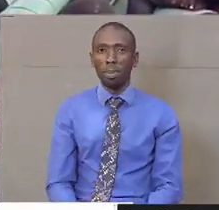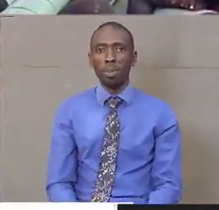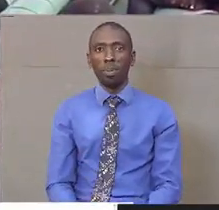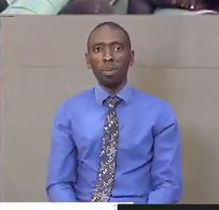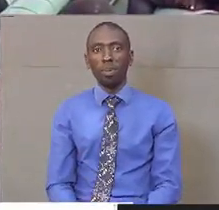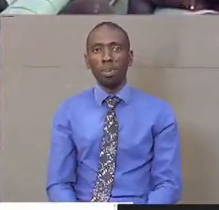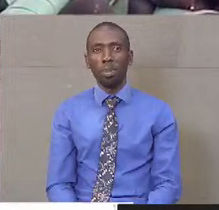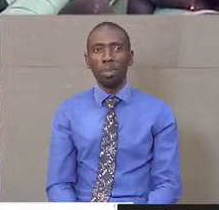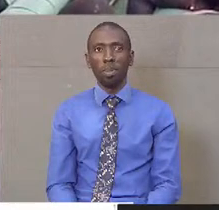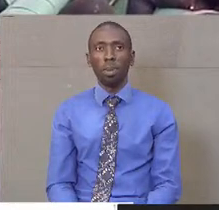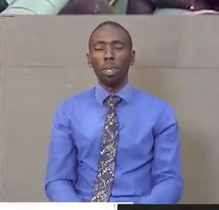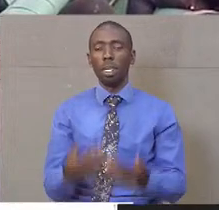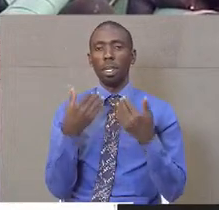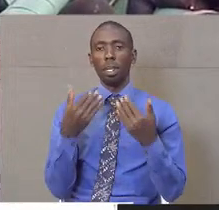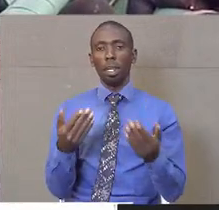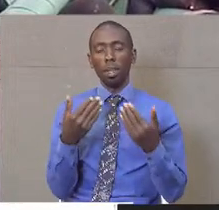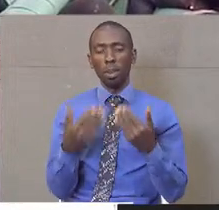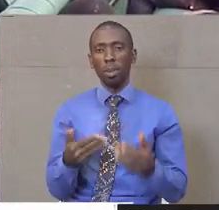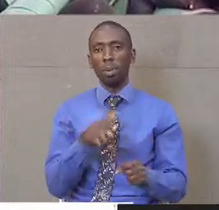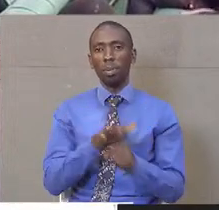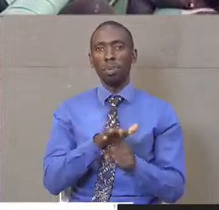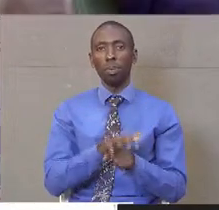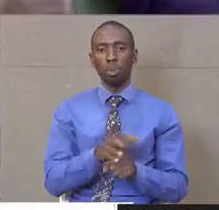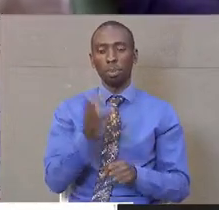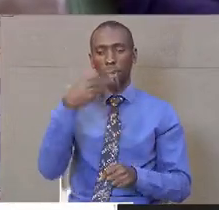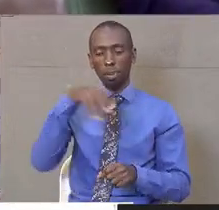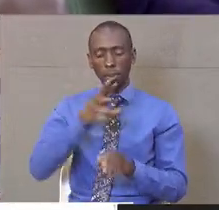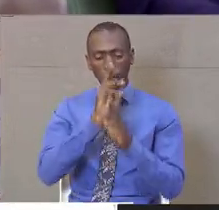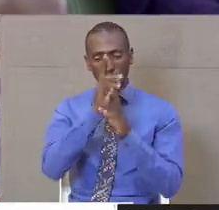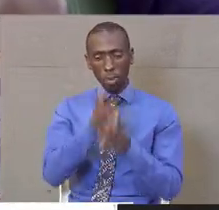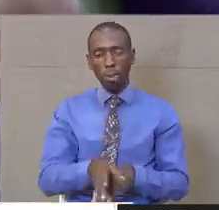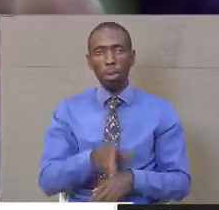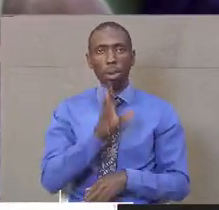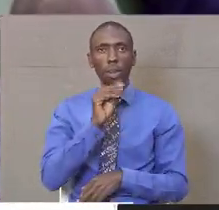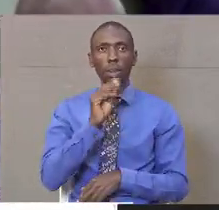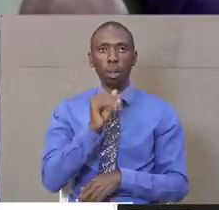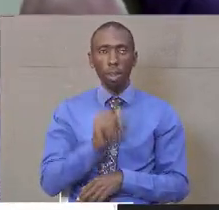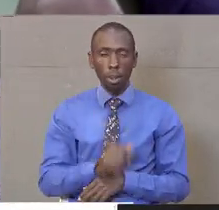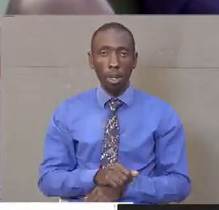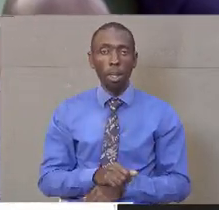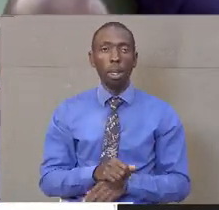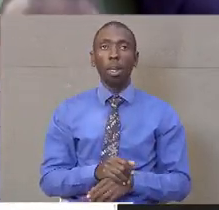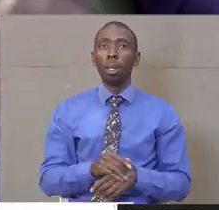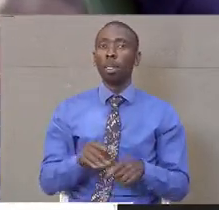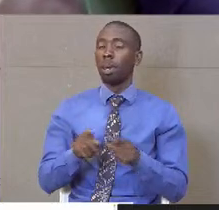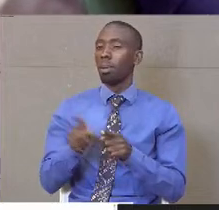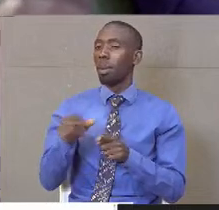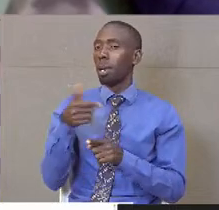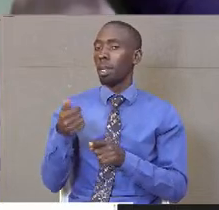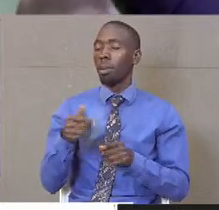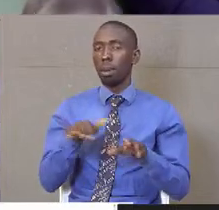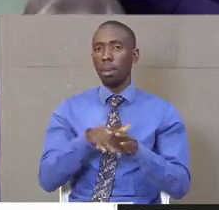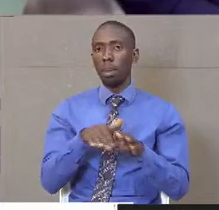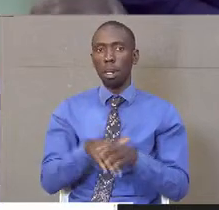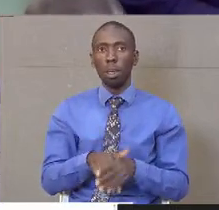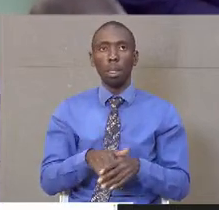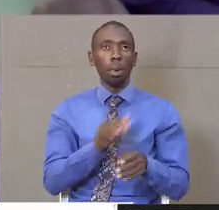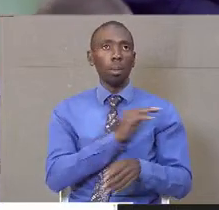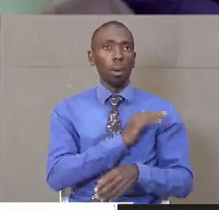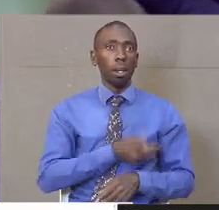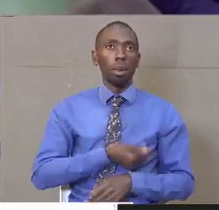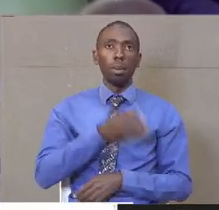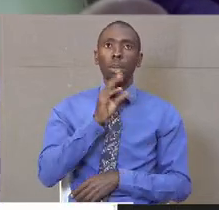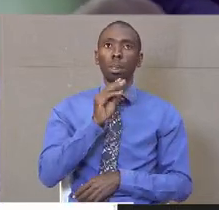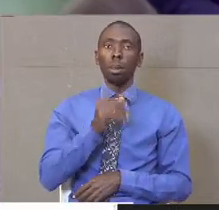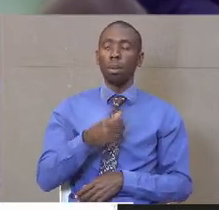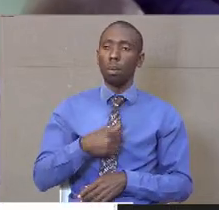Thank you very much, Right Honorable Speaker, for the compliments and the members. Madam Speaker, I want